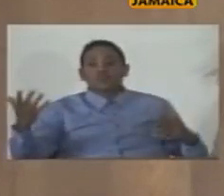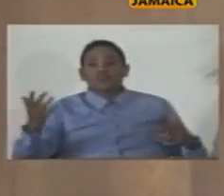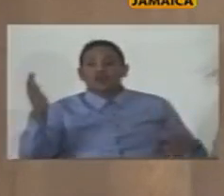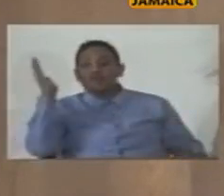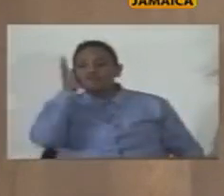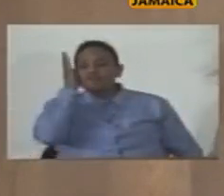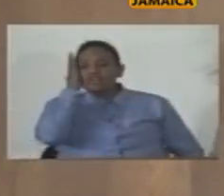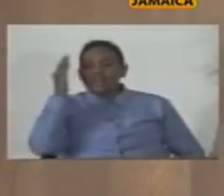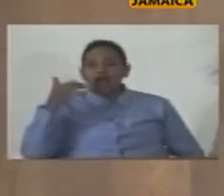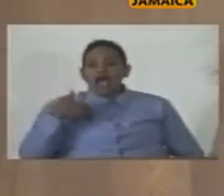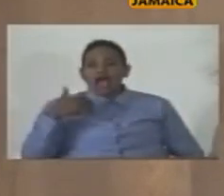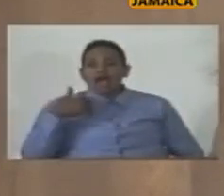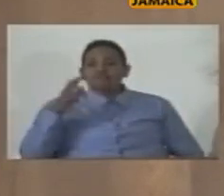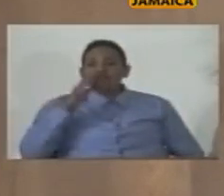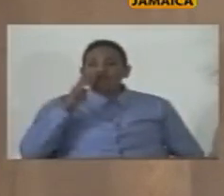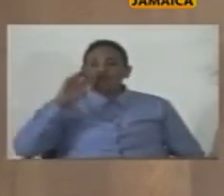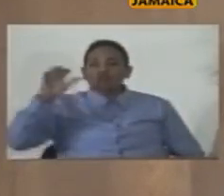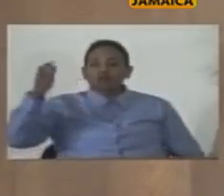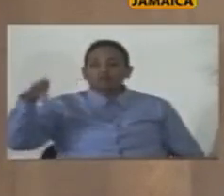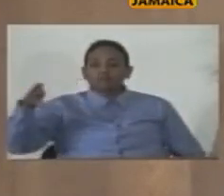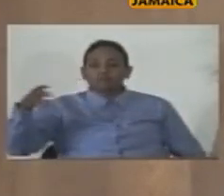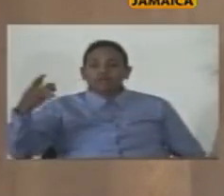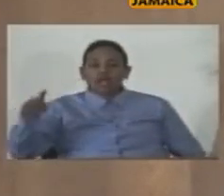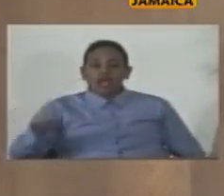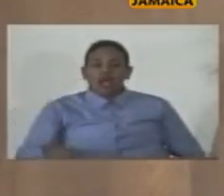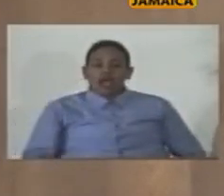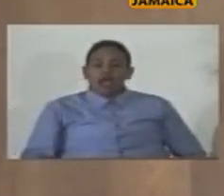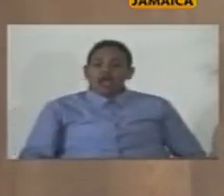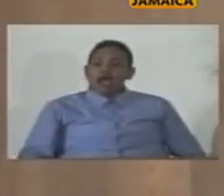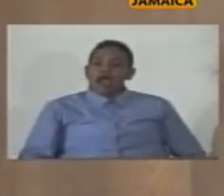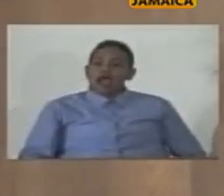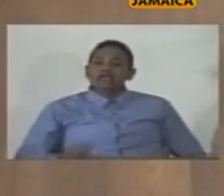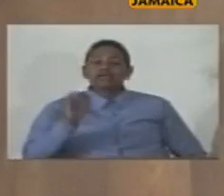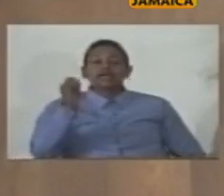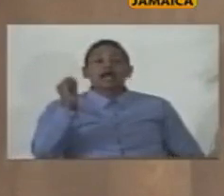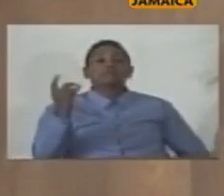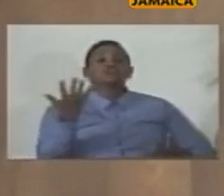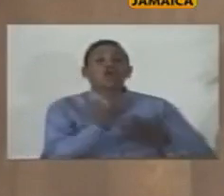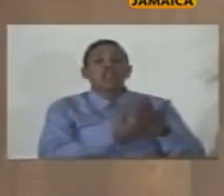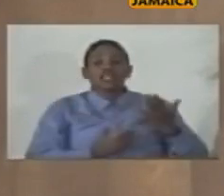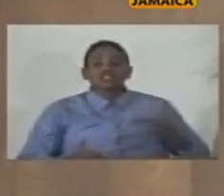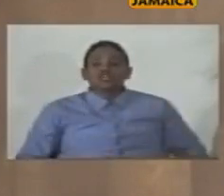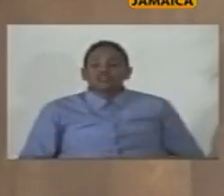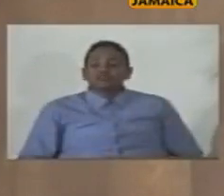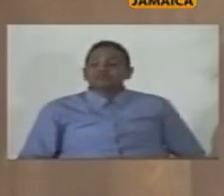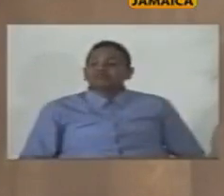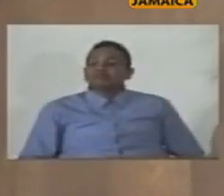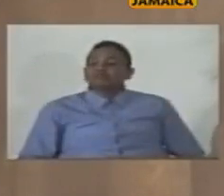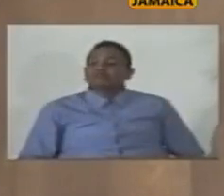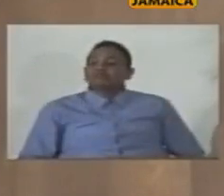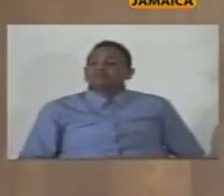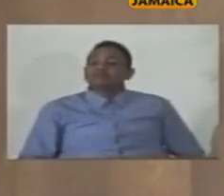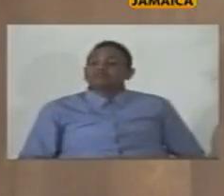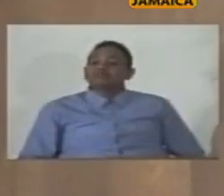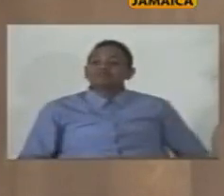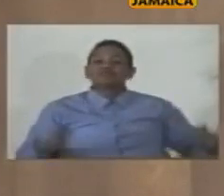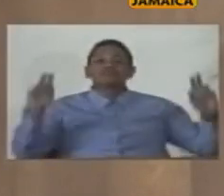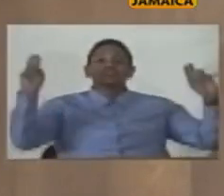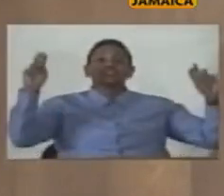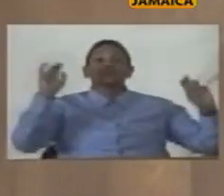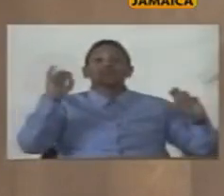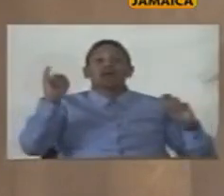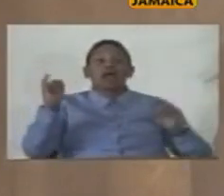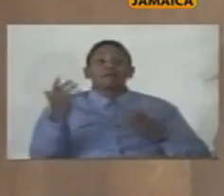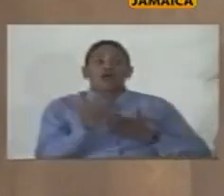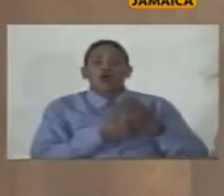have portable water. Garbage collection. Mr. Speaker, the issue of garbage collection is